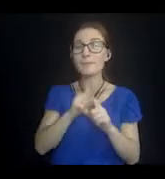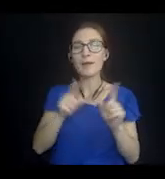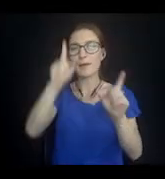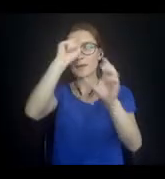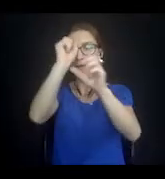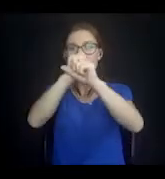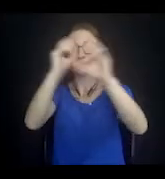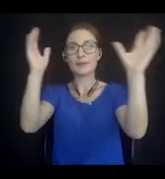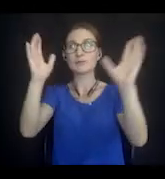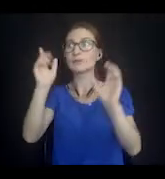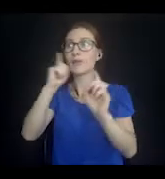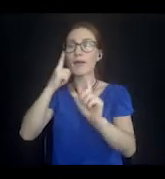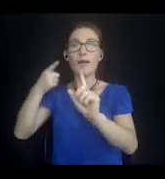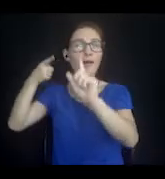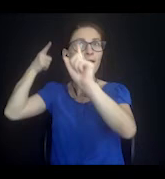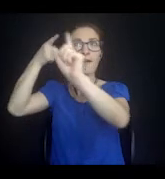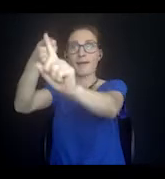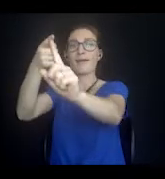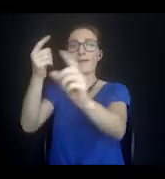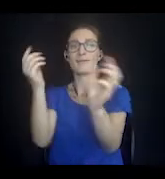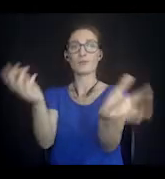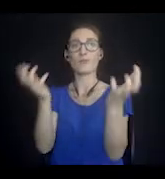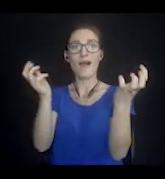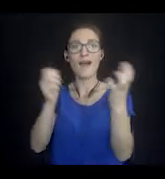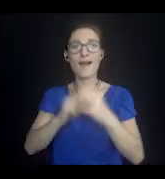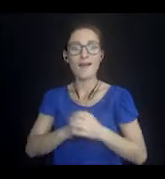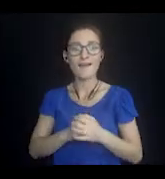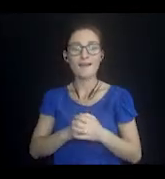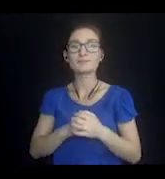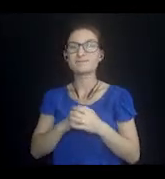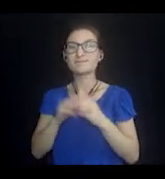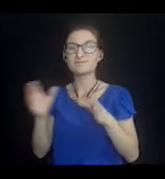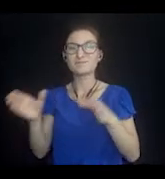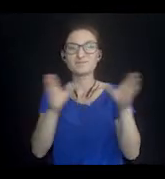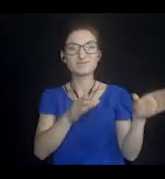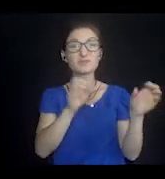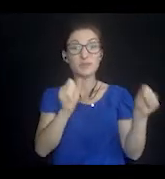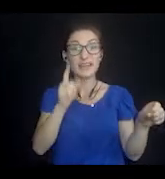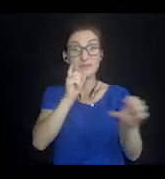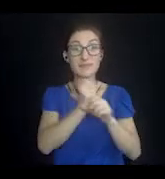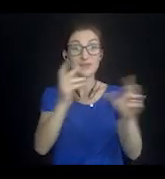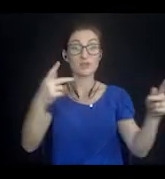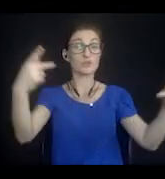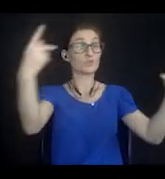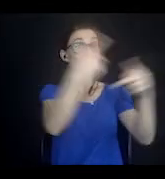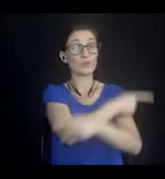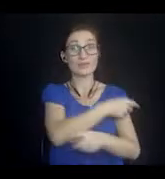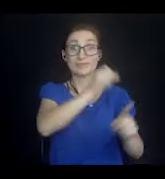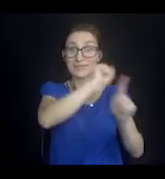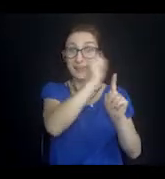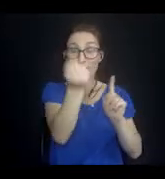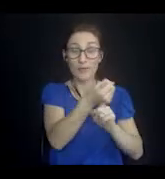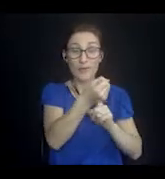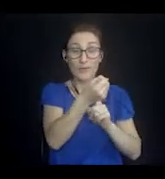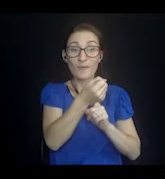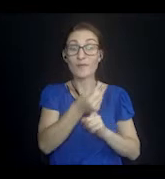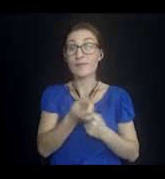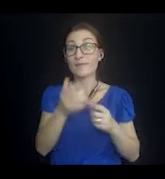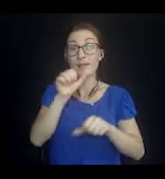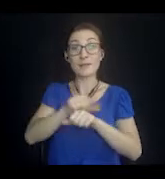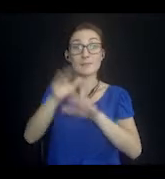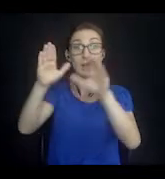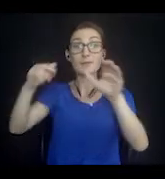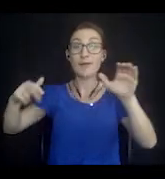pay attention to what we want in life, but we can imagine the ideal thing that we want in life. We can also imagine the worst case